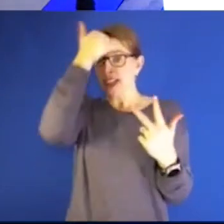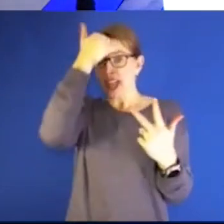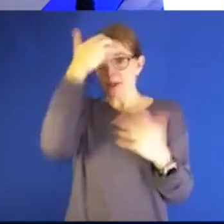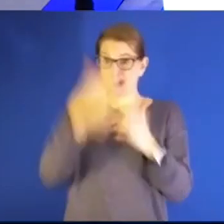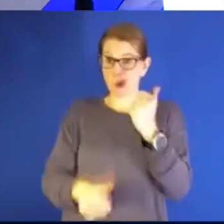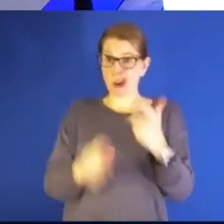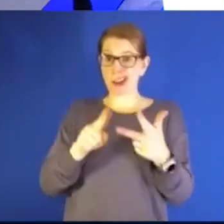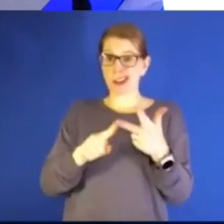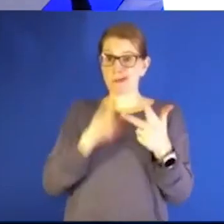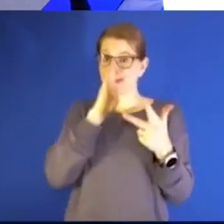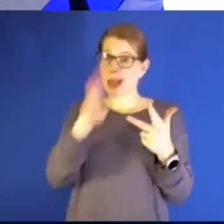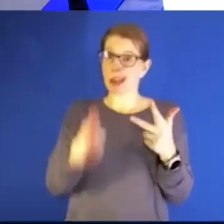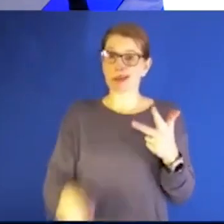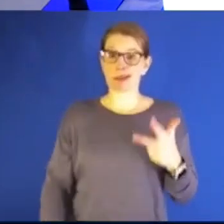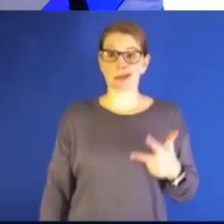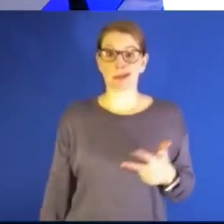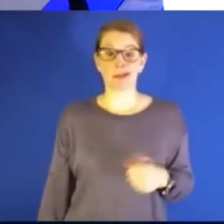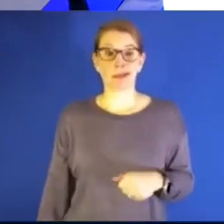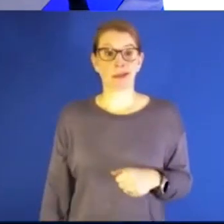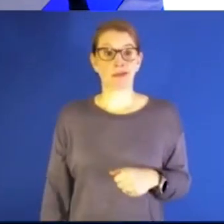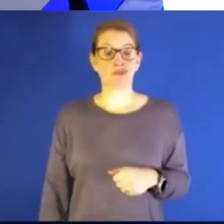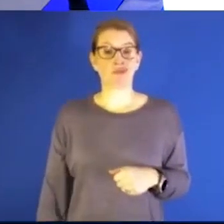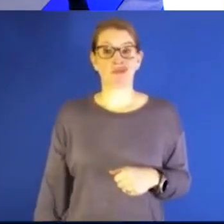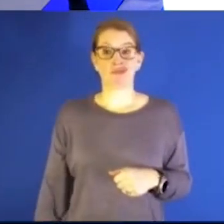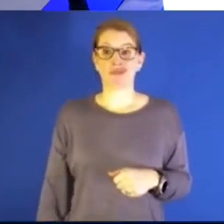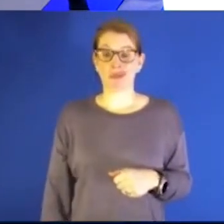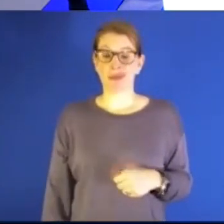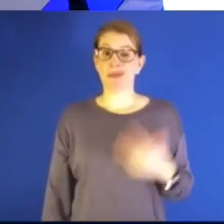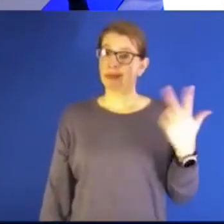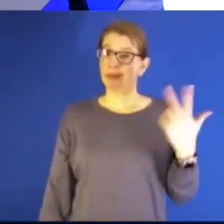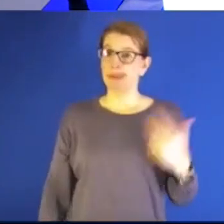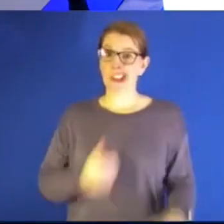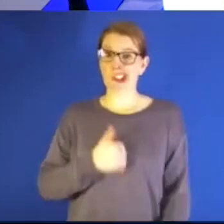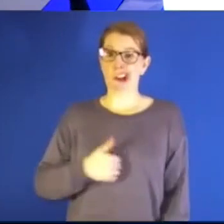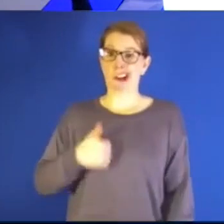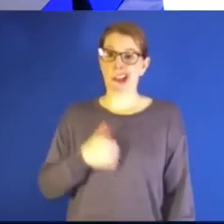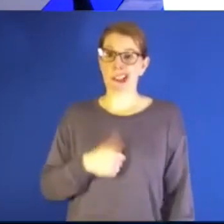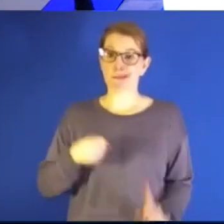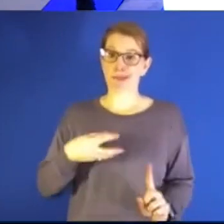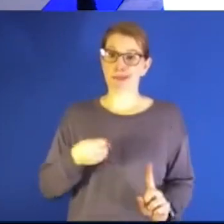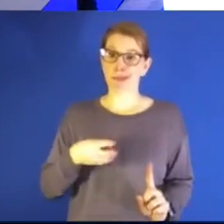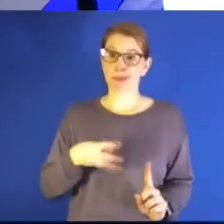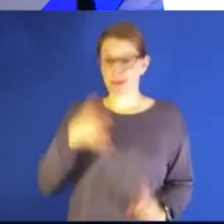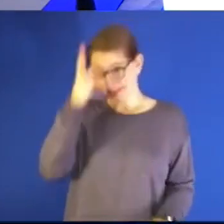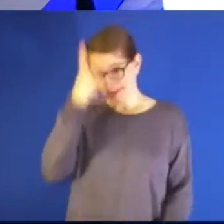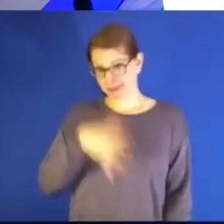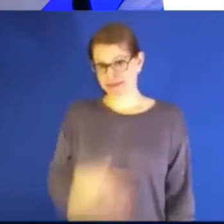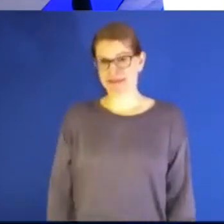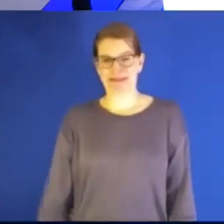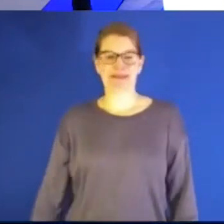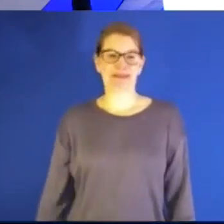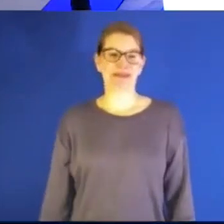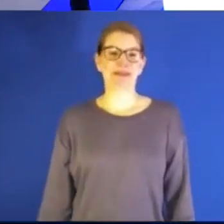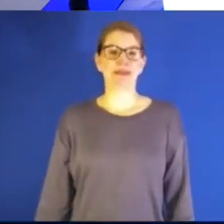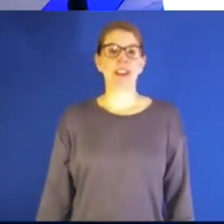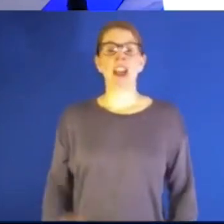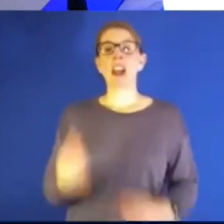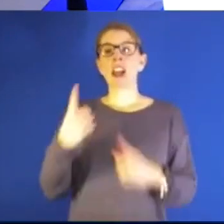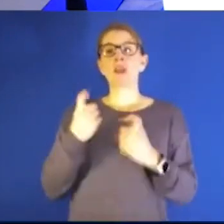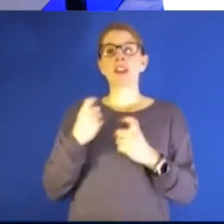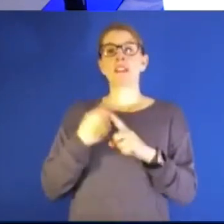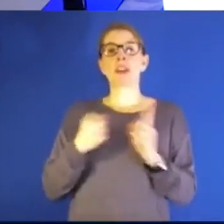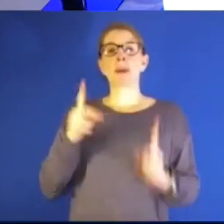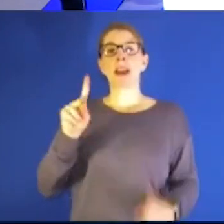cruel, and blunt. We're getting hammered. This is good. I know. Sorry, you Right, brought Jess. it on. Okay, so question from Catherine. Is broken heart